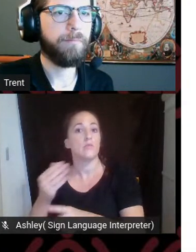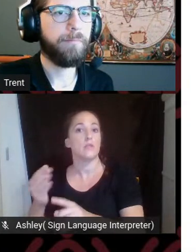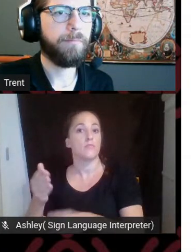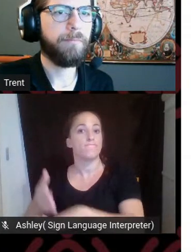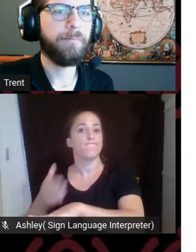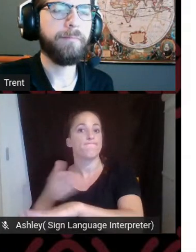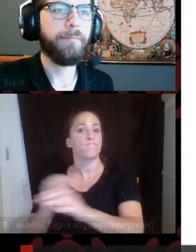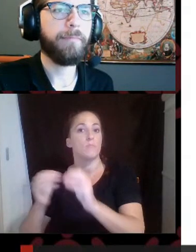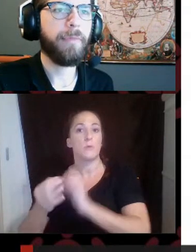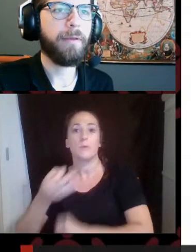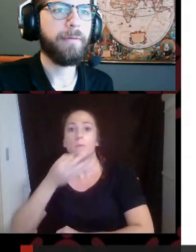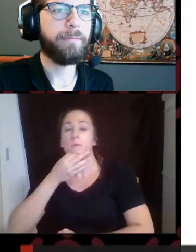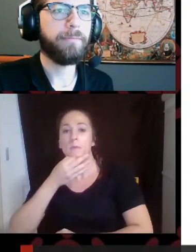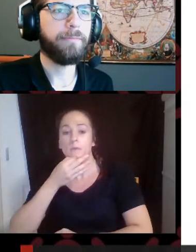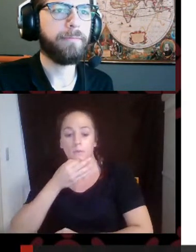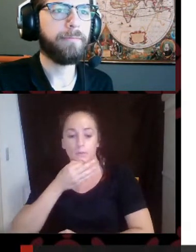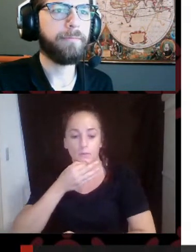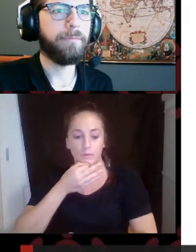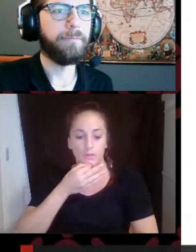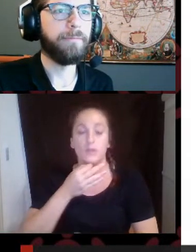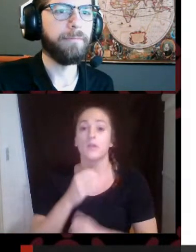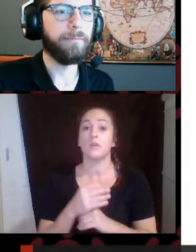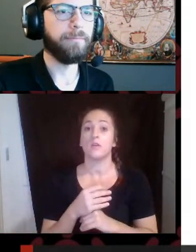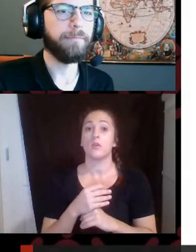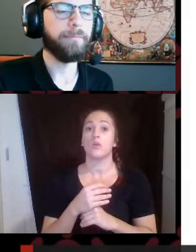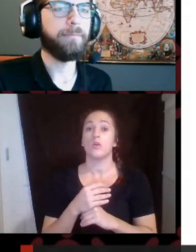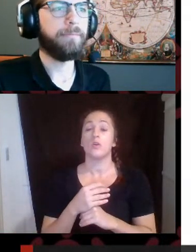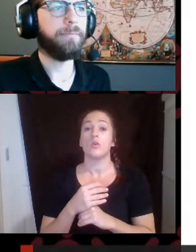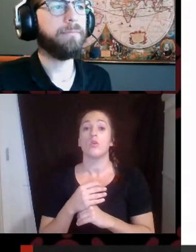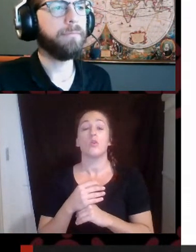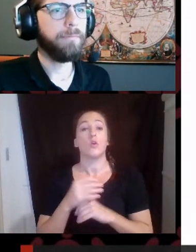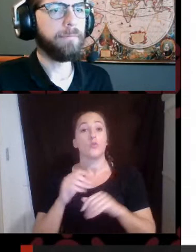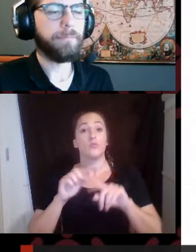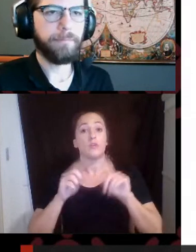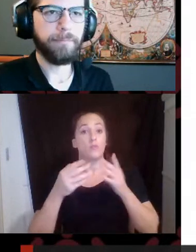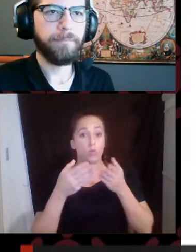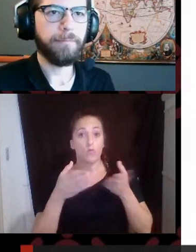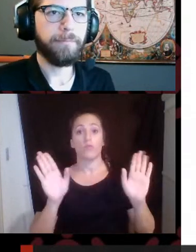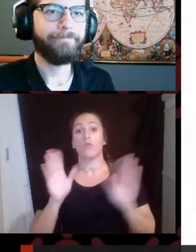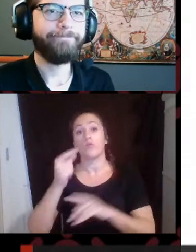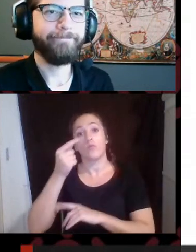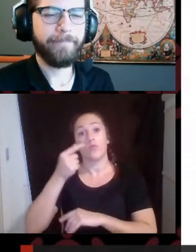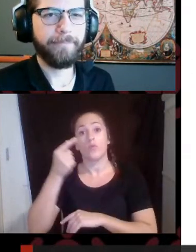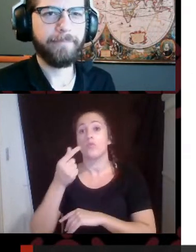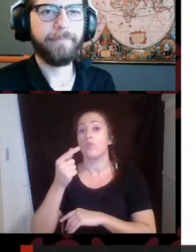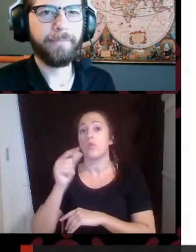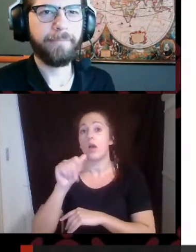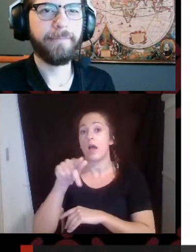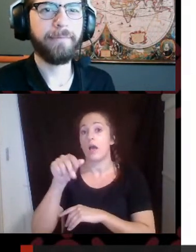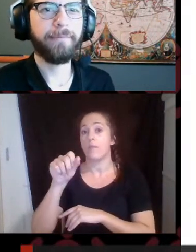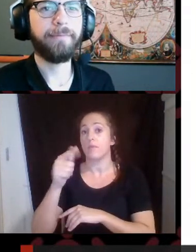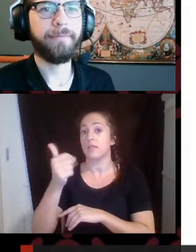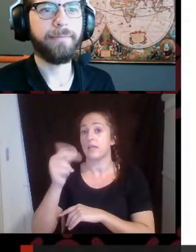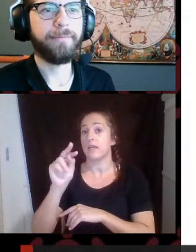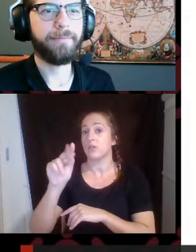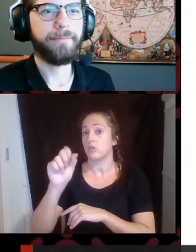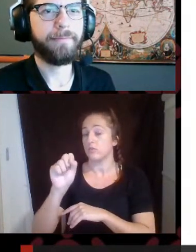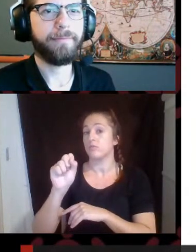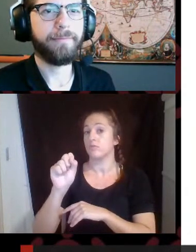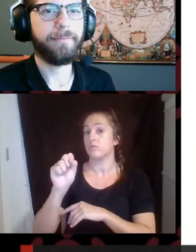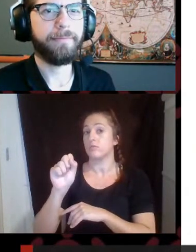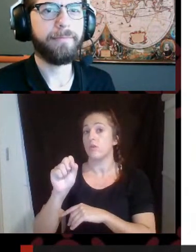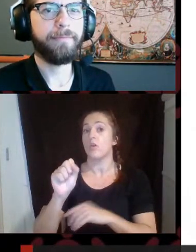So as Trent mentioned, this is just going to be an overview of many of the Google applications that are available to all of our teachers here